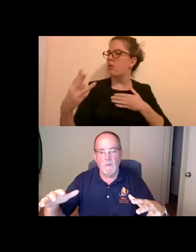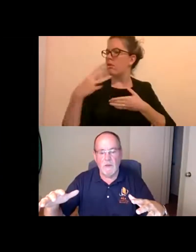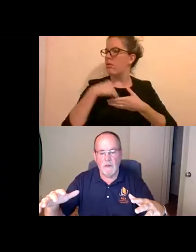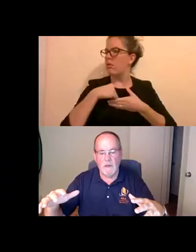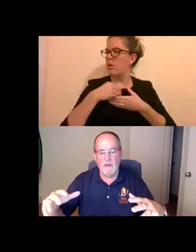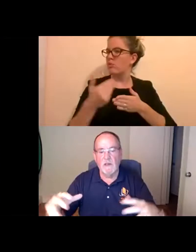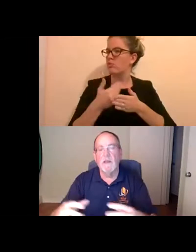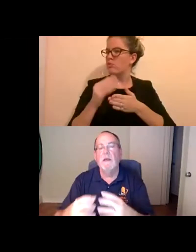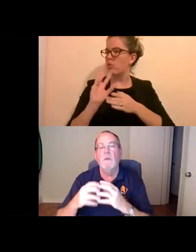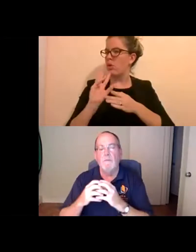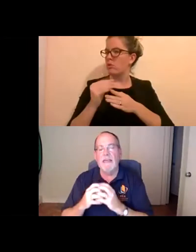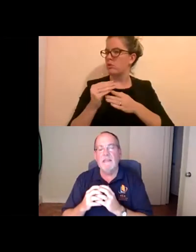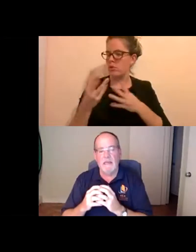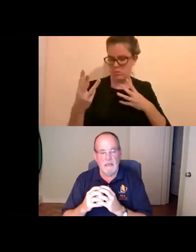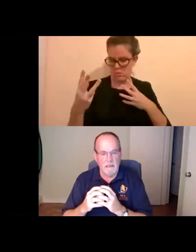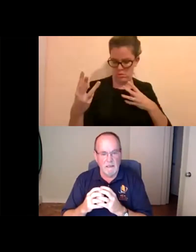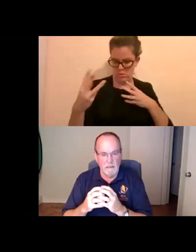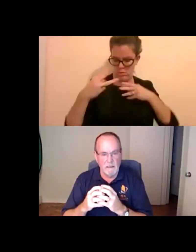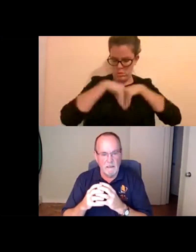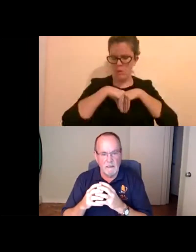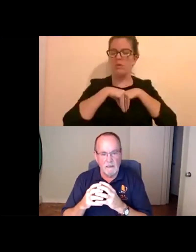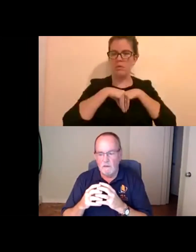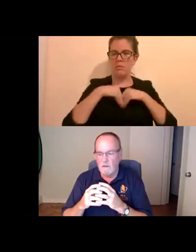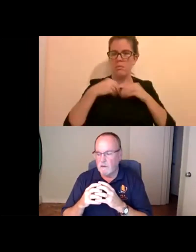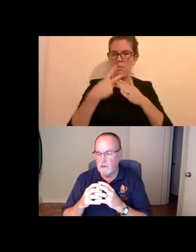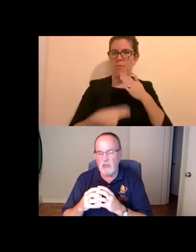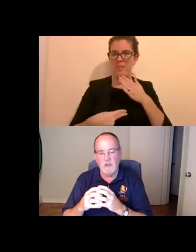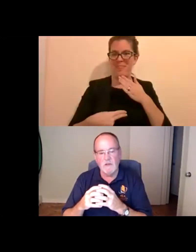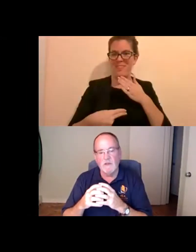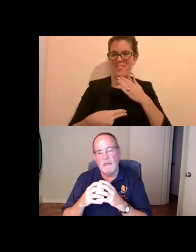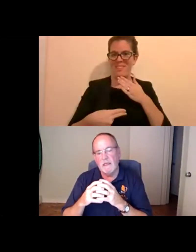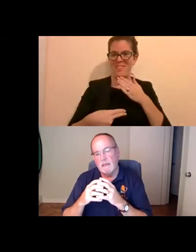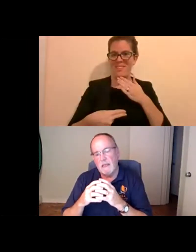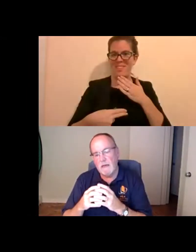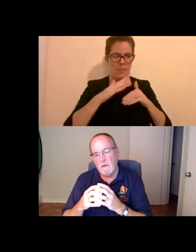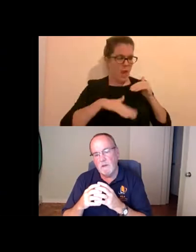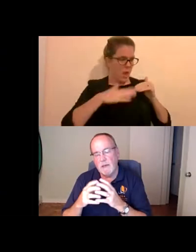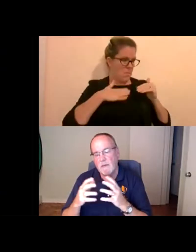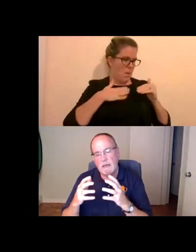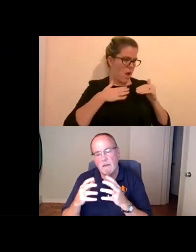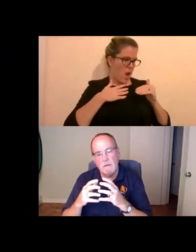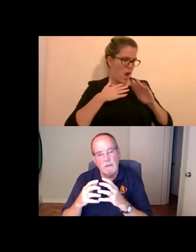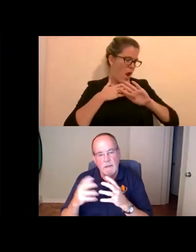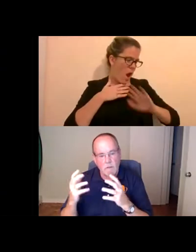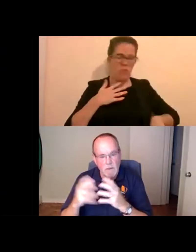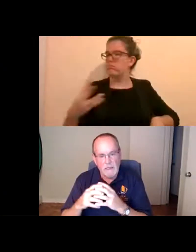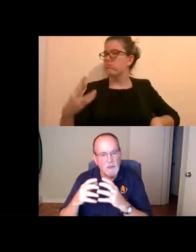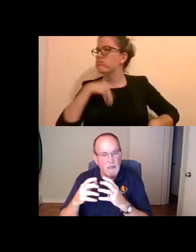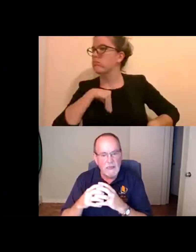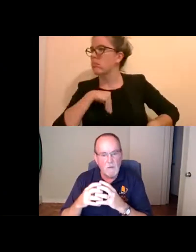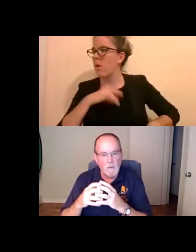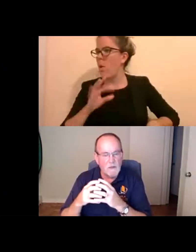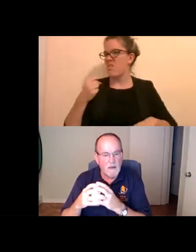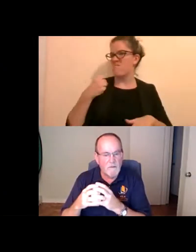majority population, but maintaining the traditions and the language, the religion,